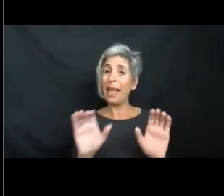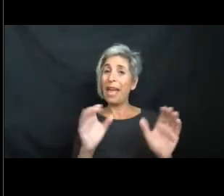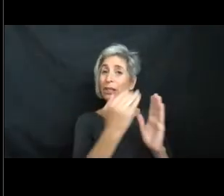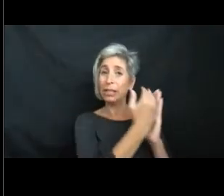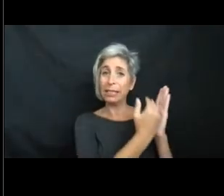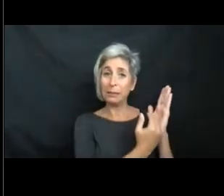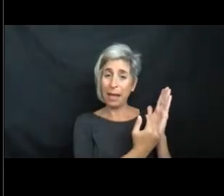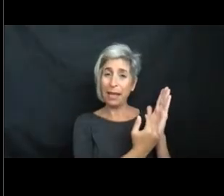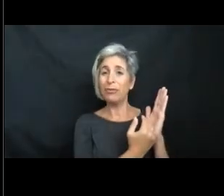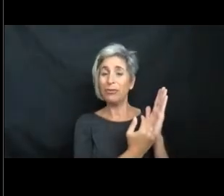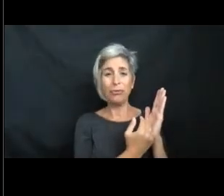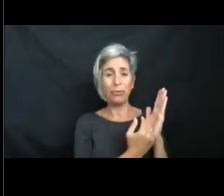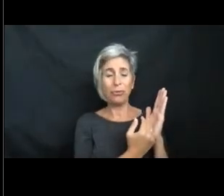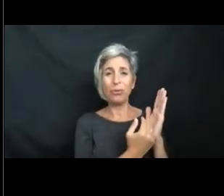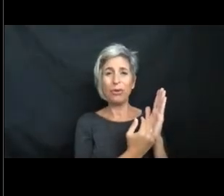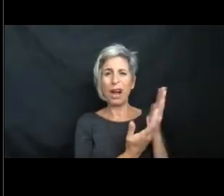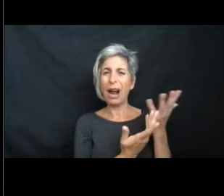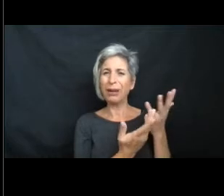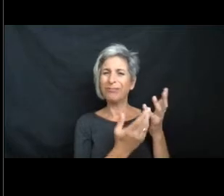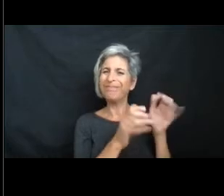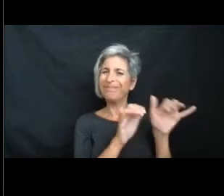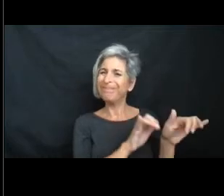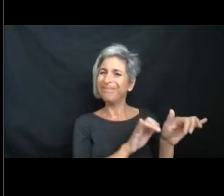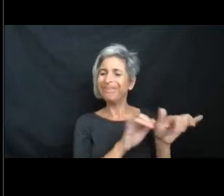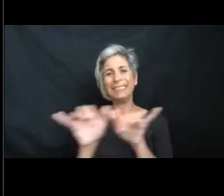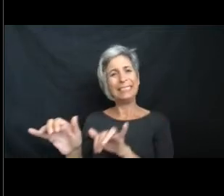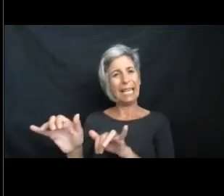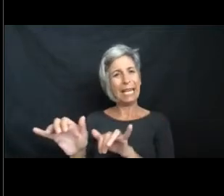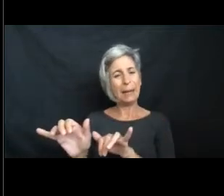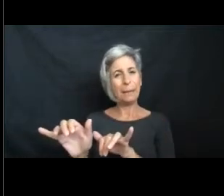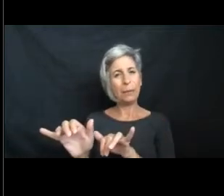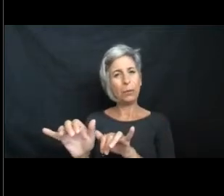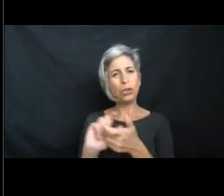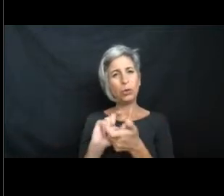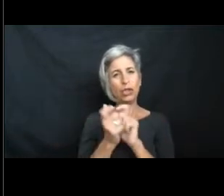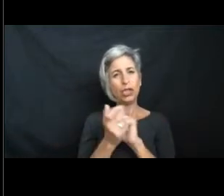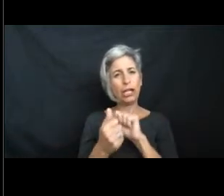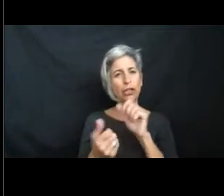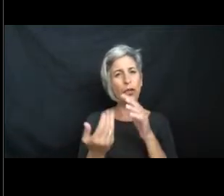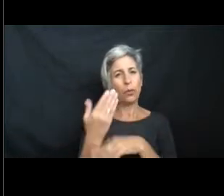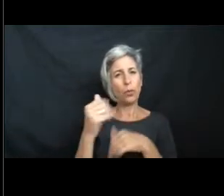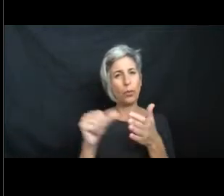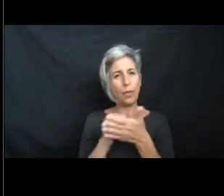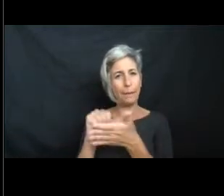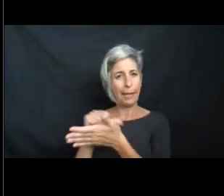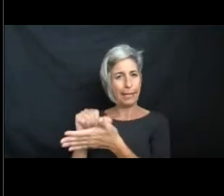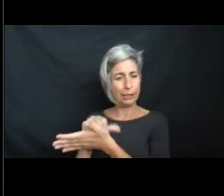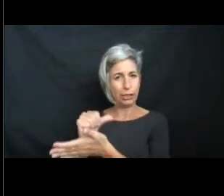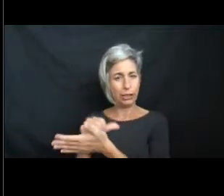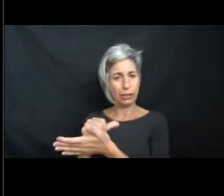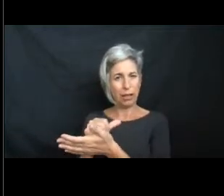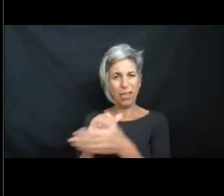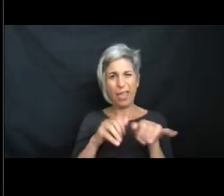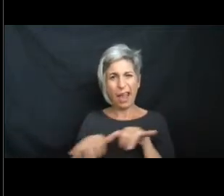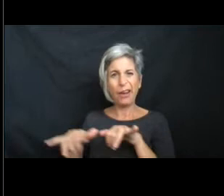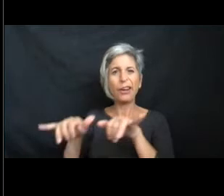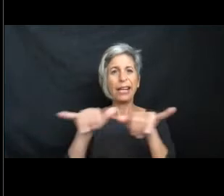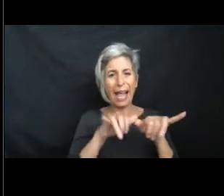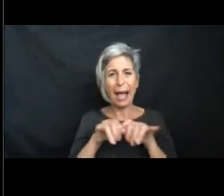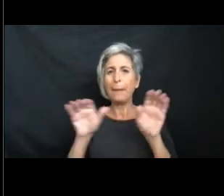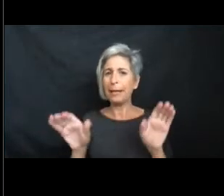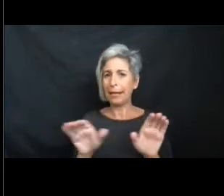stays relatively the same as you change through the different pages. These are very common actions